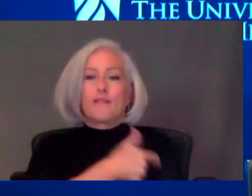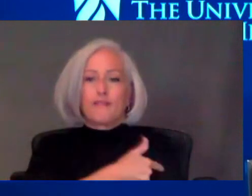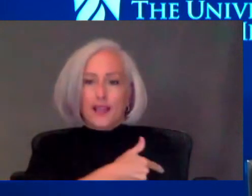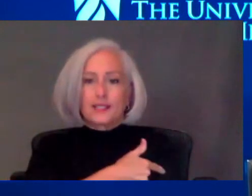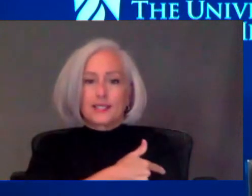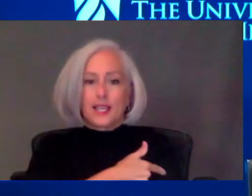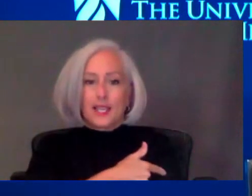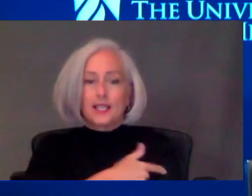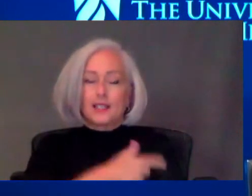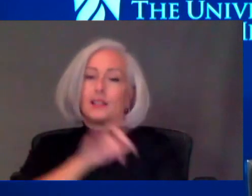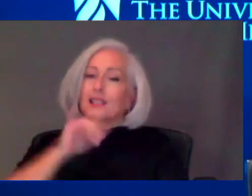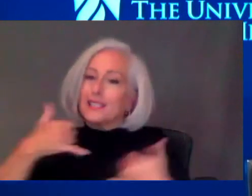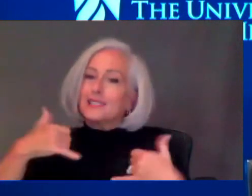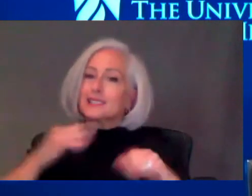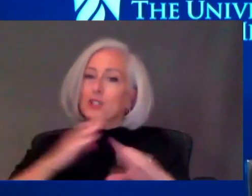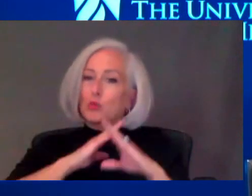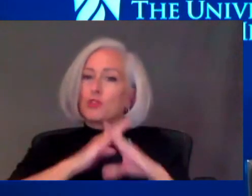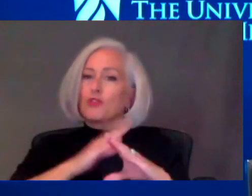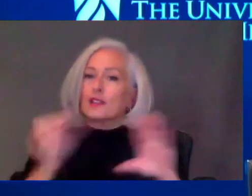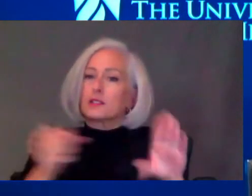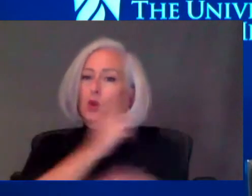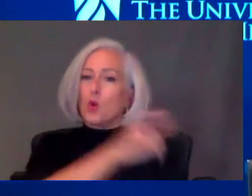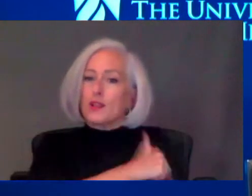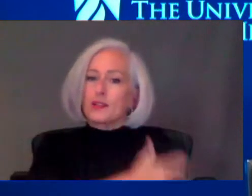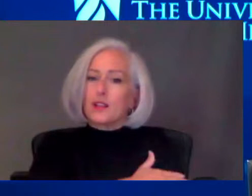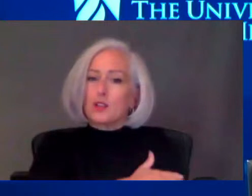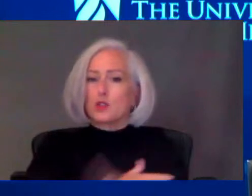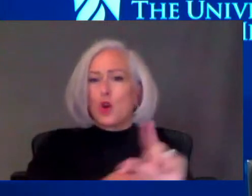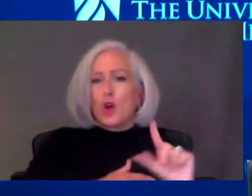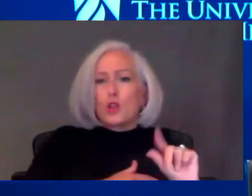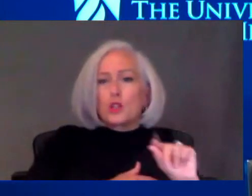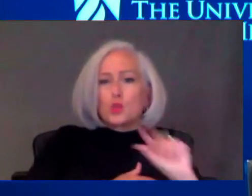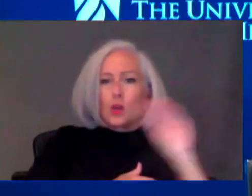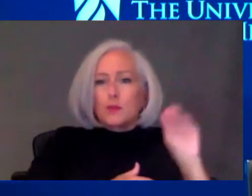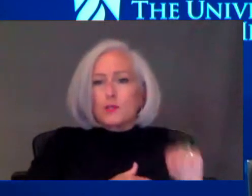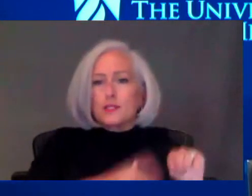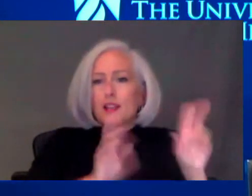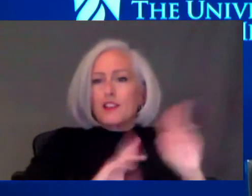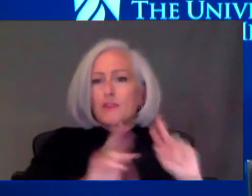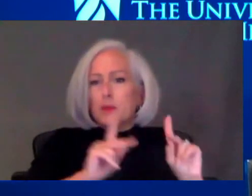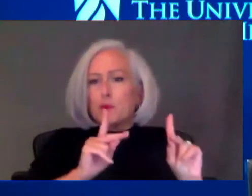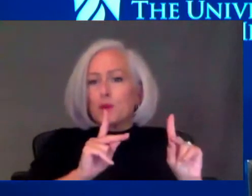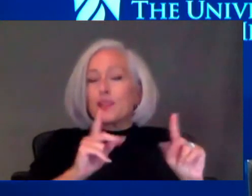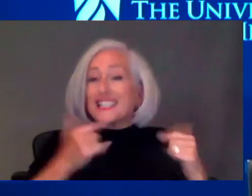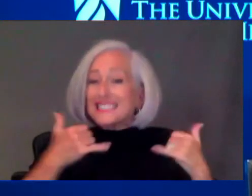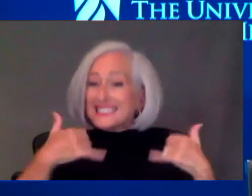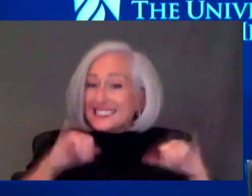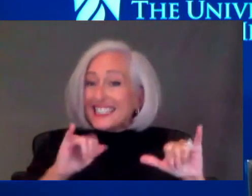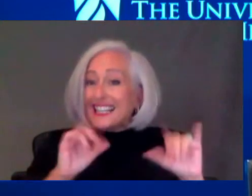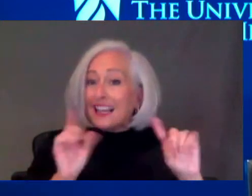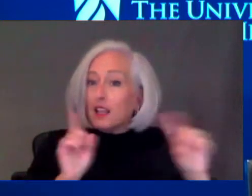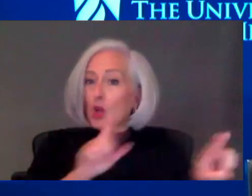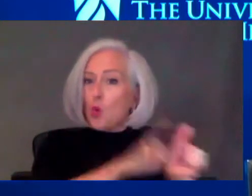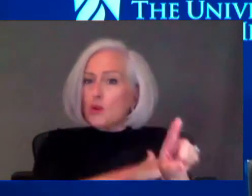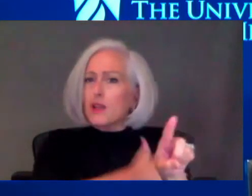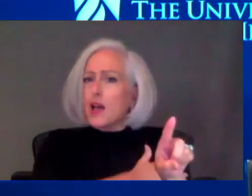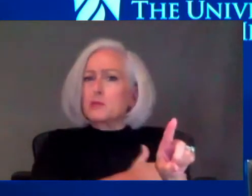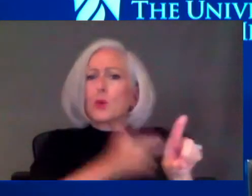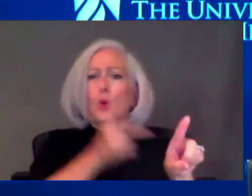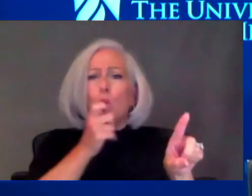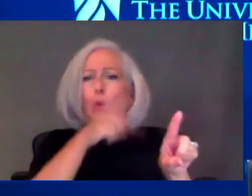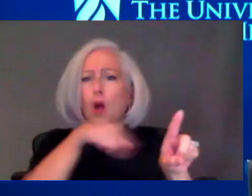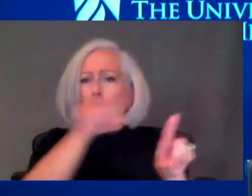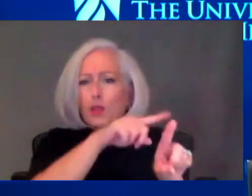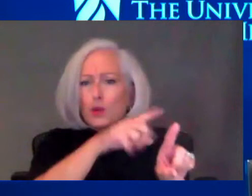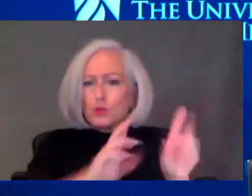bad outcome from COVID-19 to begin with. And you may not have had as good an antibody response because you're over 65 or you're a transplant or you're